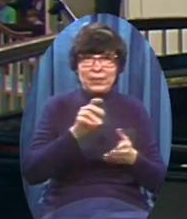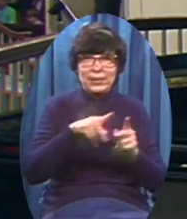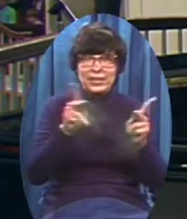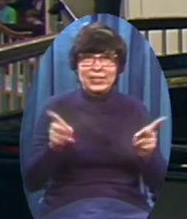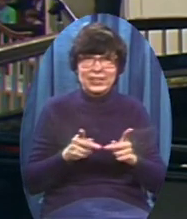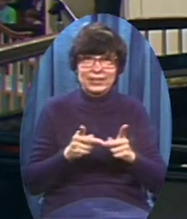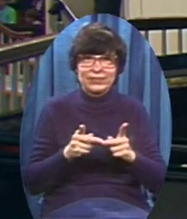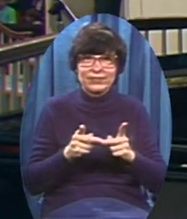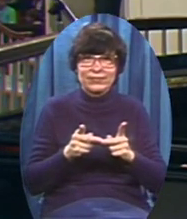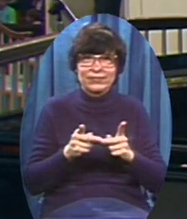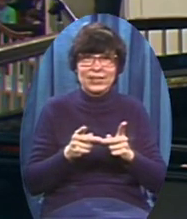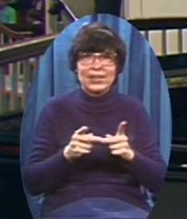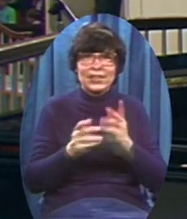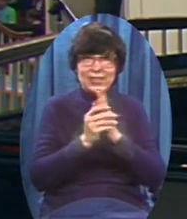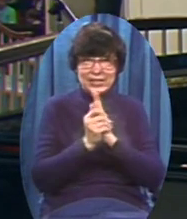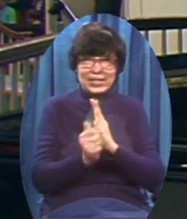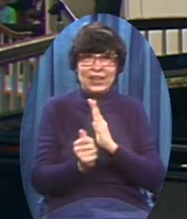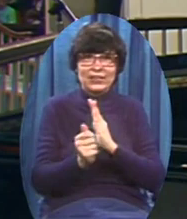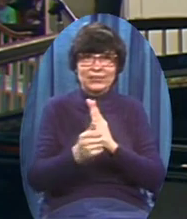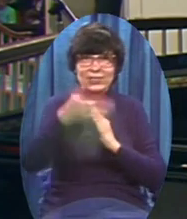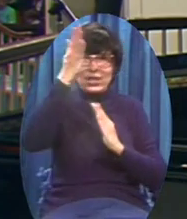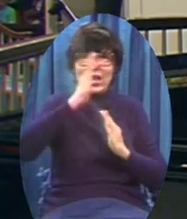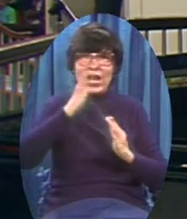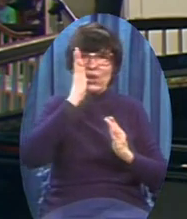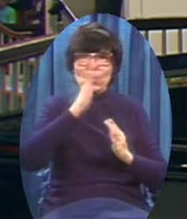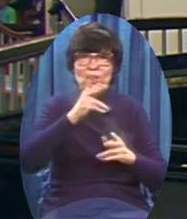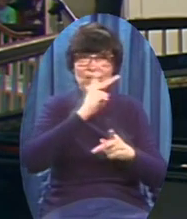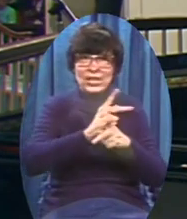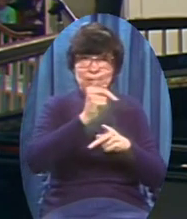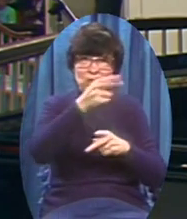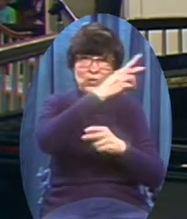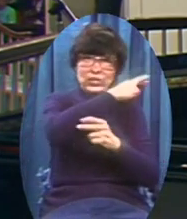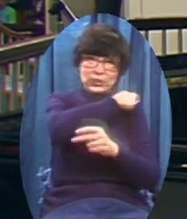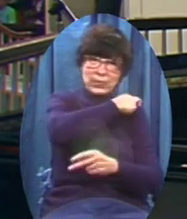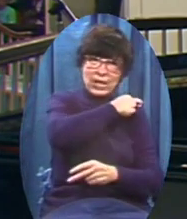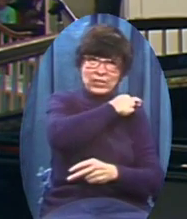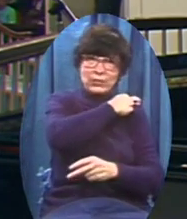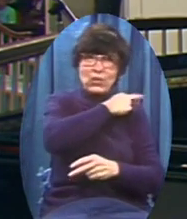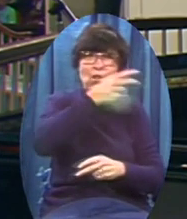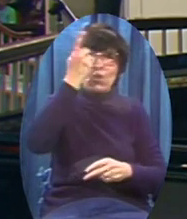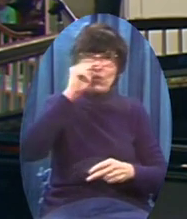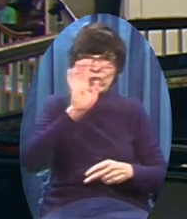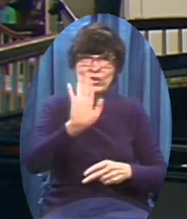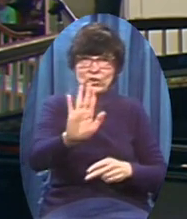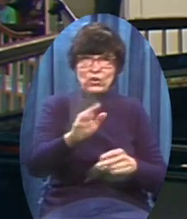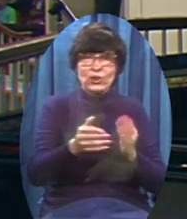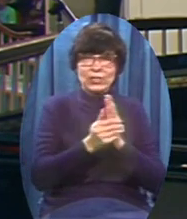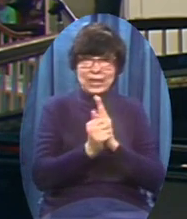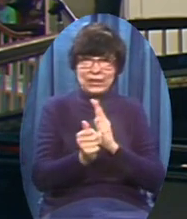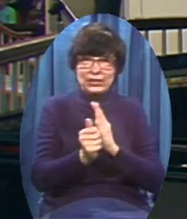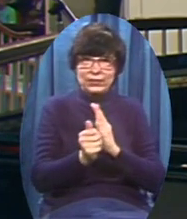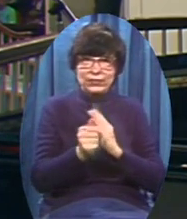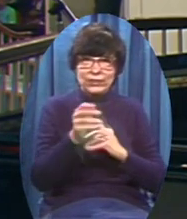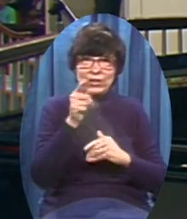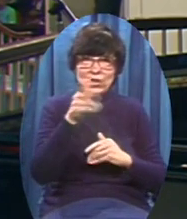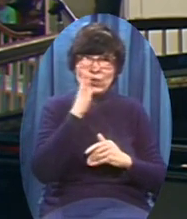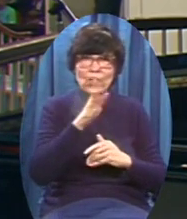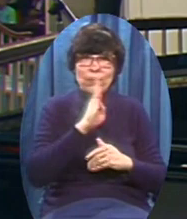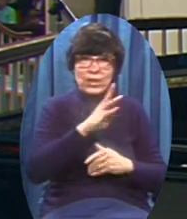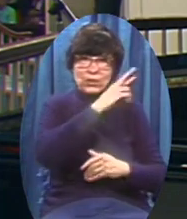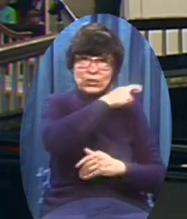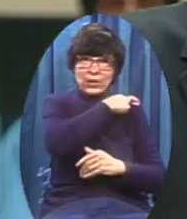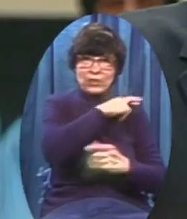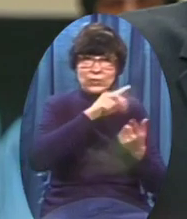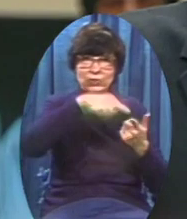But the talent, God's going to hold you responsible for your talent. Don't bury that talent that God has given you. Then God's going to hold you responsible for your